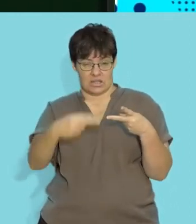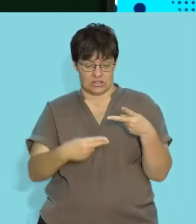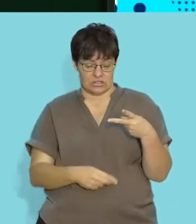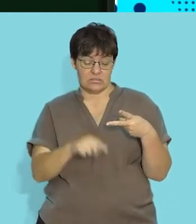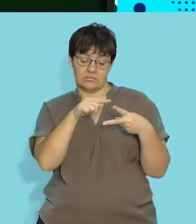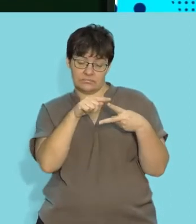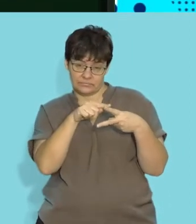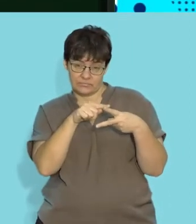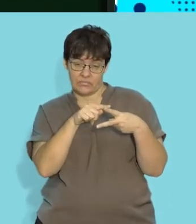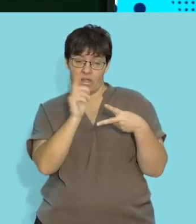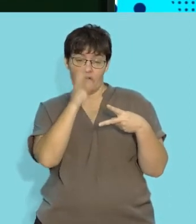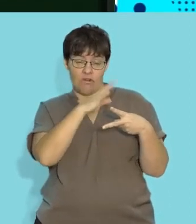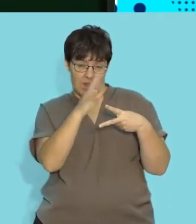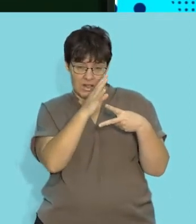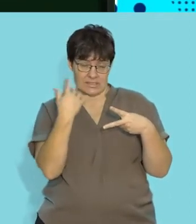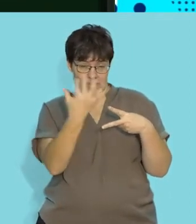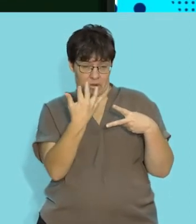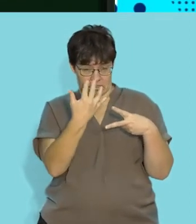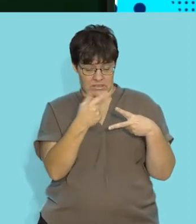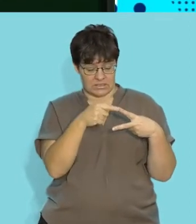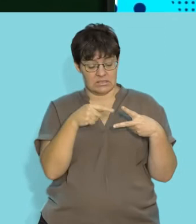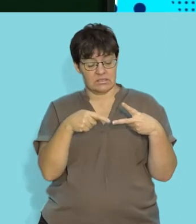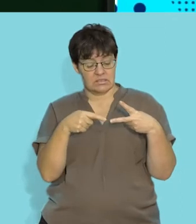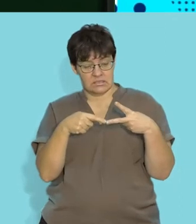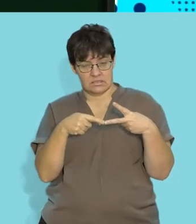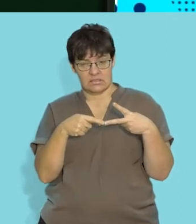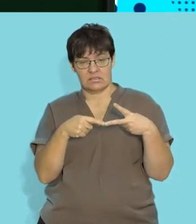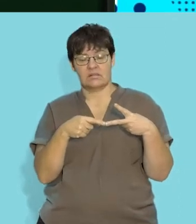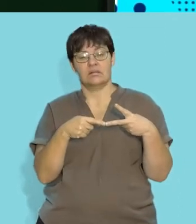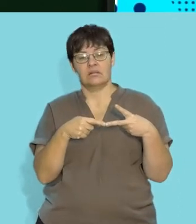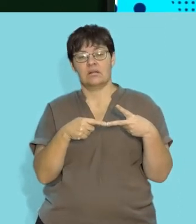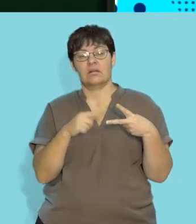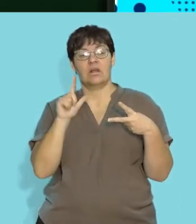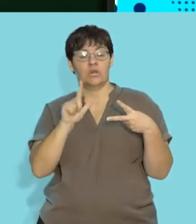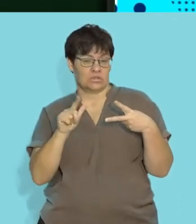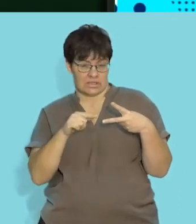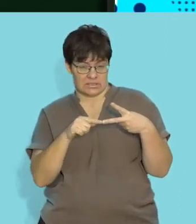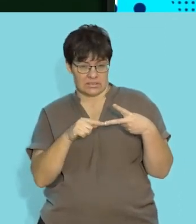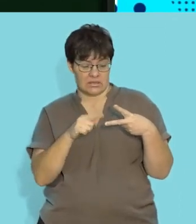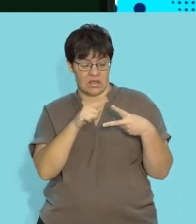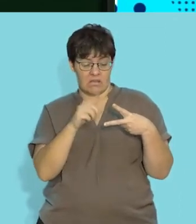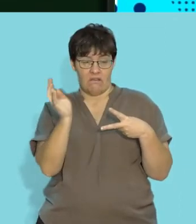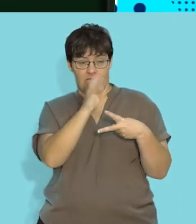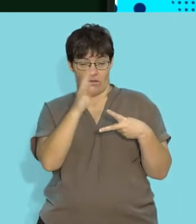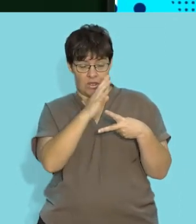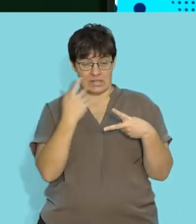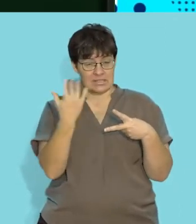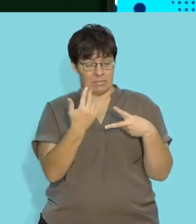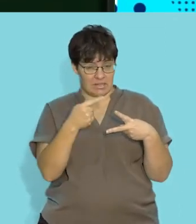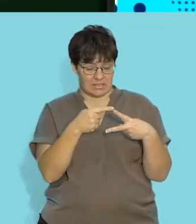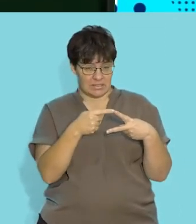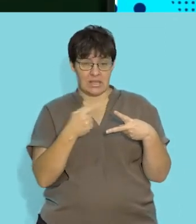LH. FSH stands for follicle stimulating hormone, and the other is the luteinizing hormone. So if you remember that the